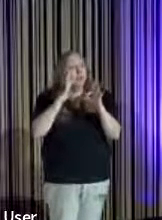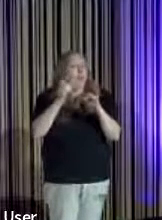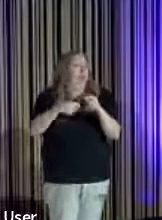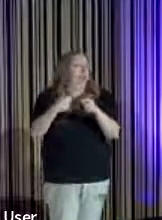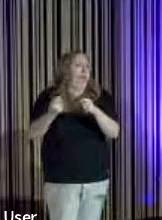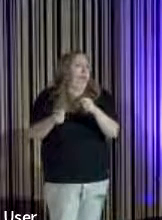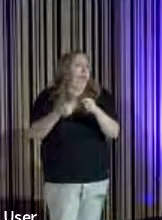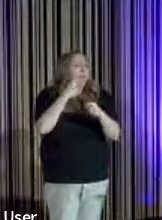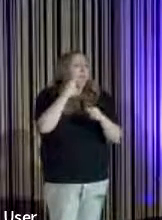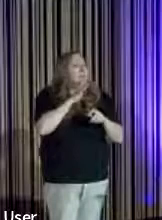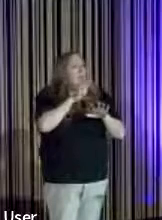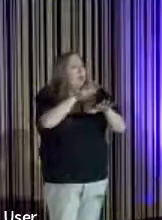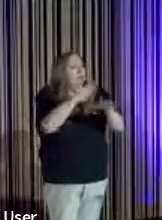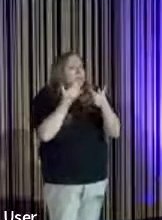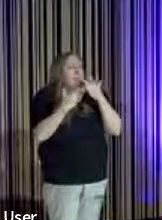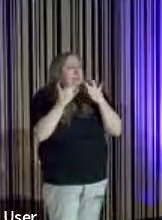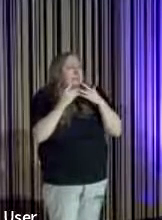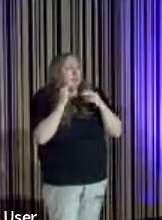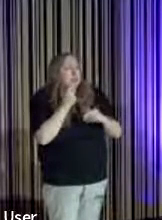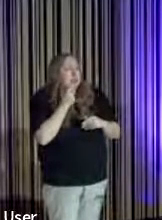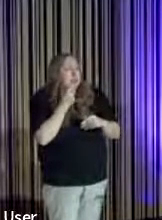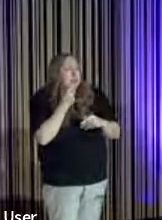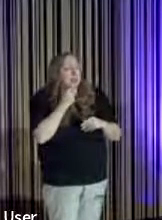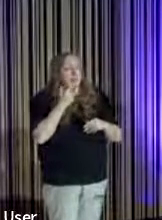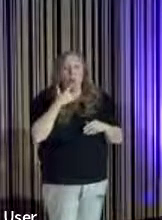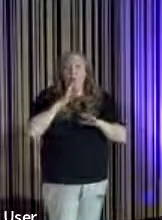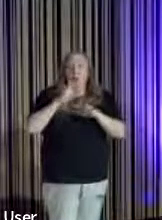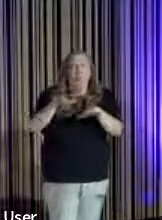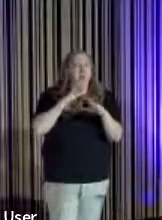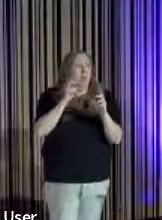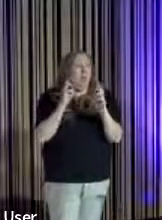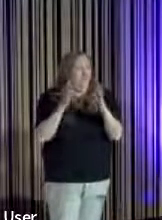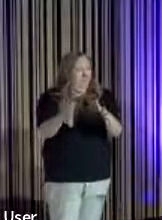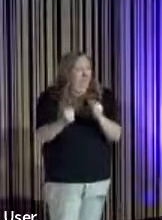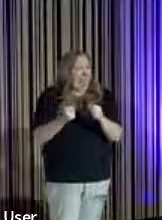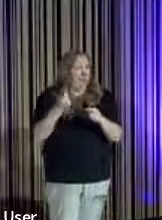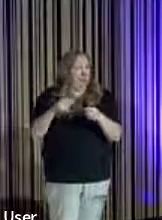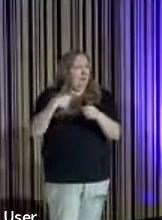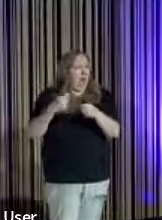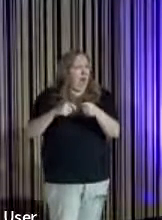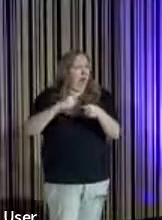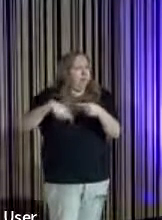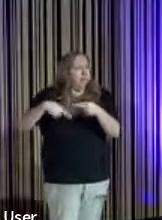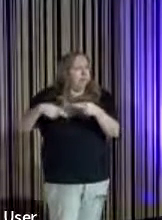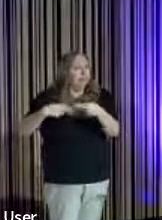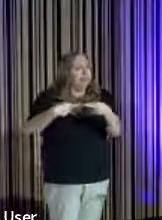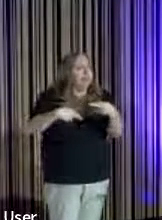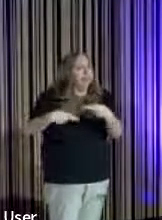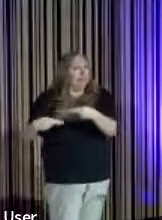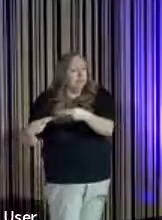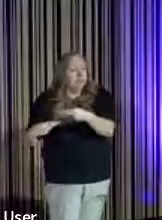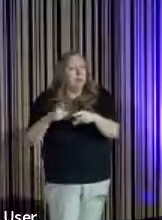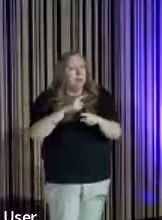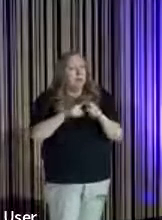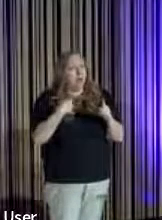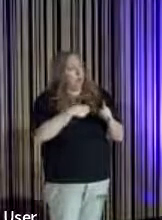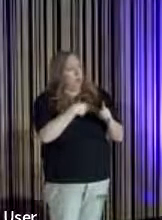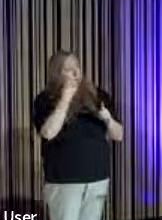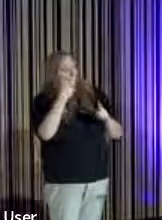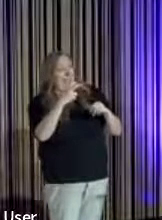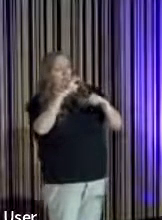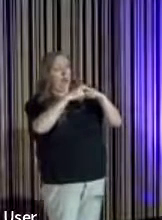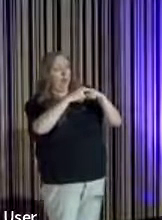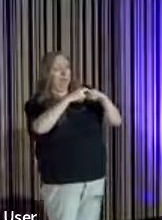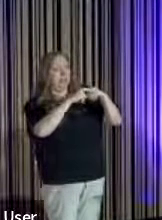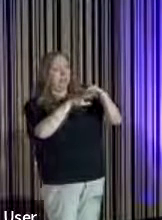limited for nutrients. We're going to vastly recycle. That's called the viral shunt. But we're seeing viruses sinking. They should not